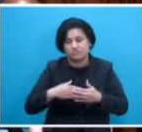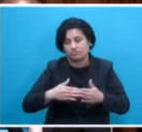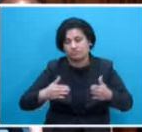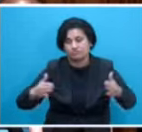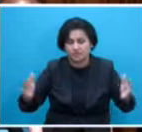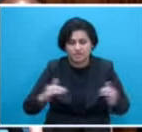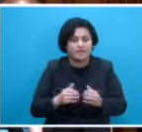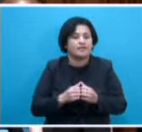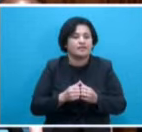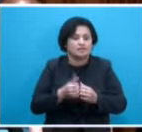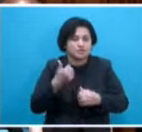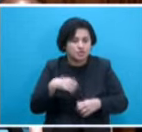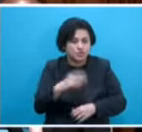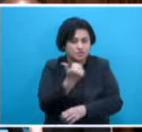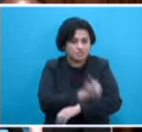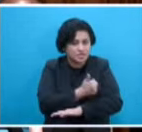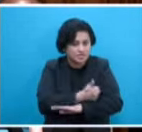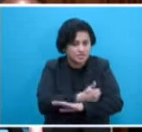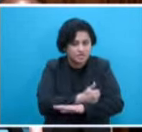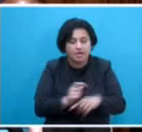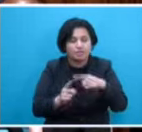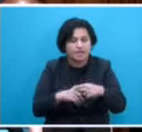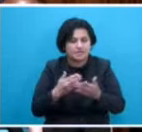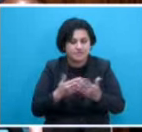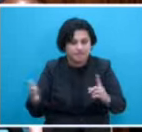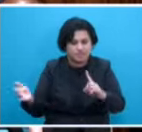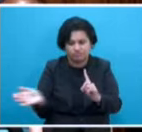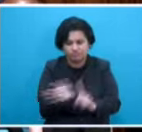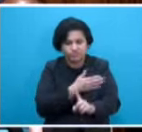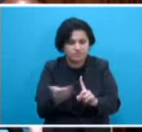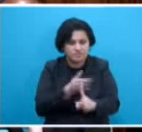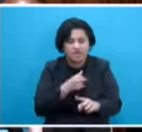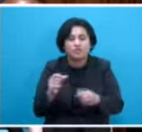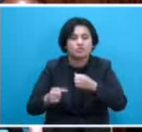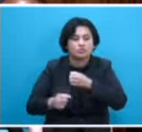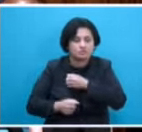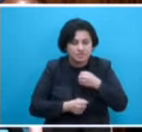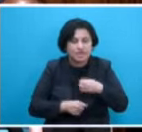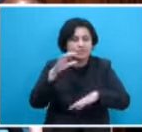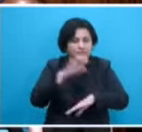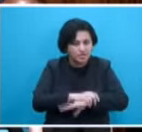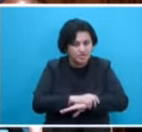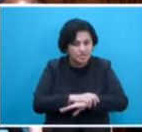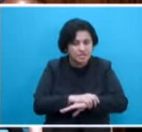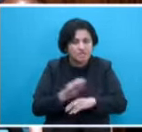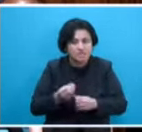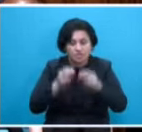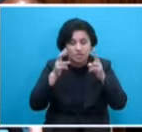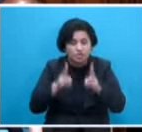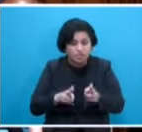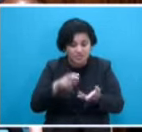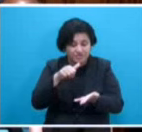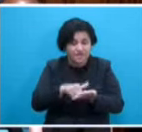backlash of the public to torture by the disciplined forces. In most of these cases, the police and the Fiji Human Rights Commissioner, Ashwin